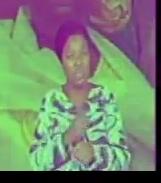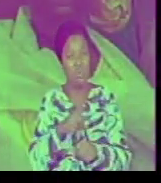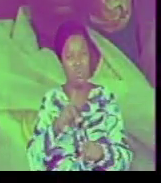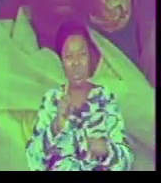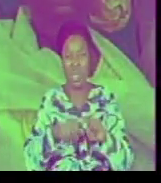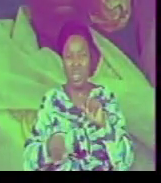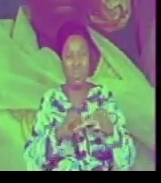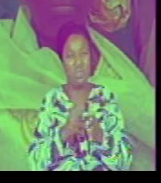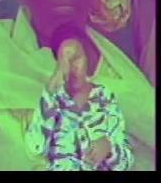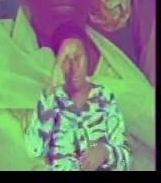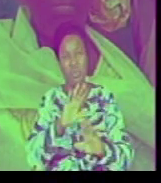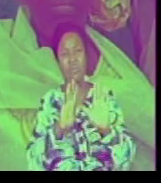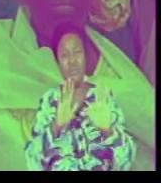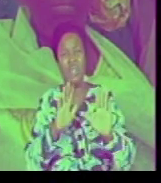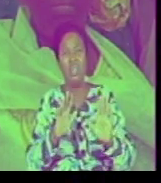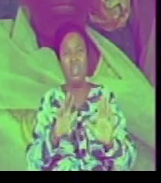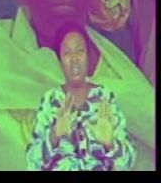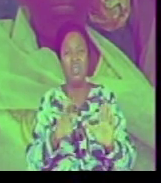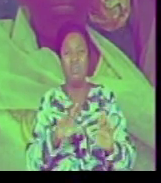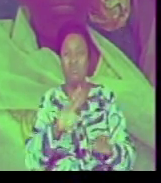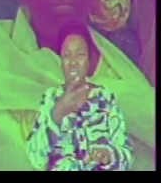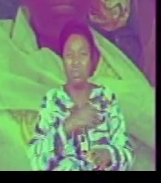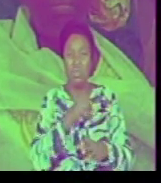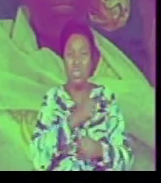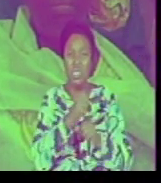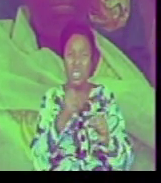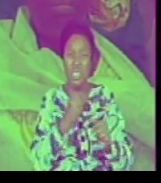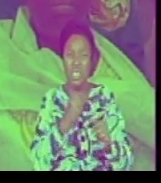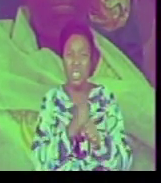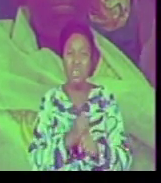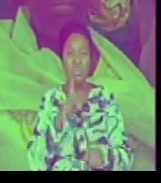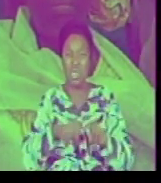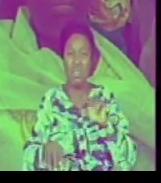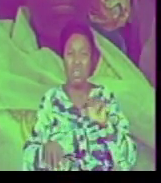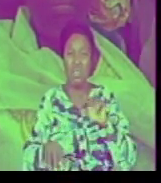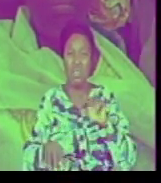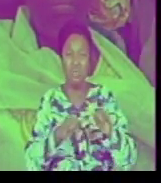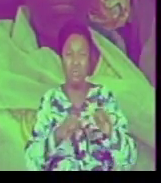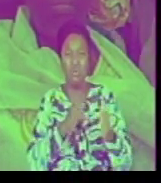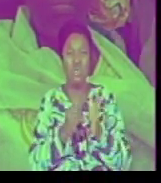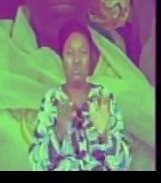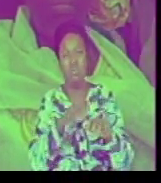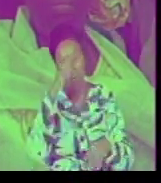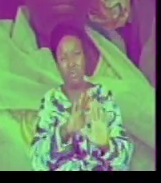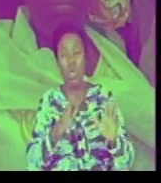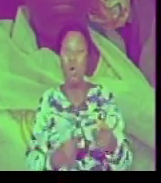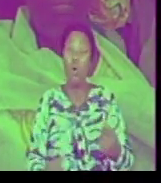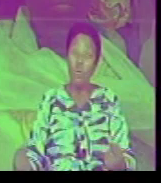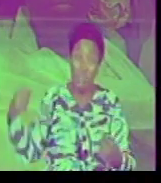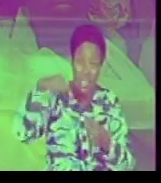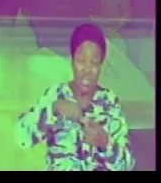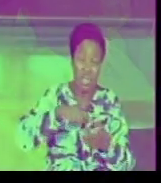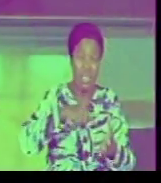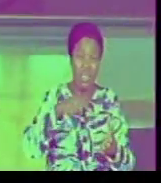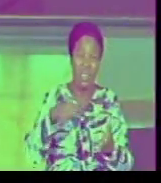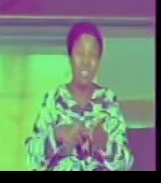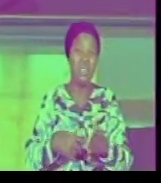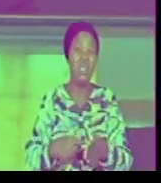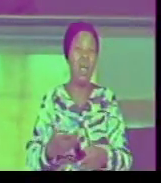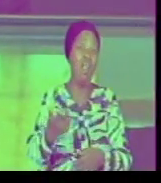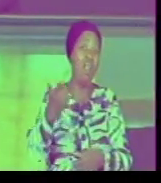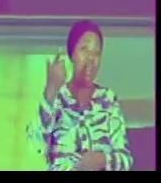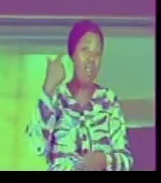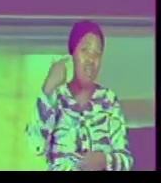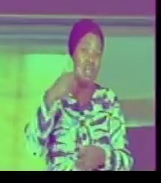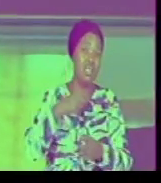fear. Until this last year, your life, you are coward, you are bent down, you are bent low this